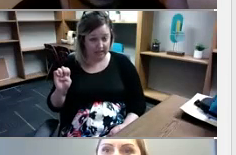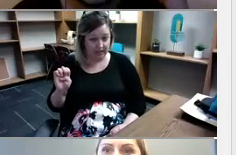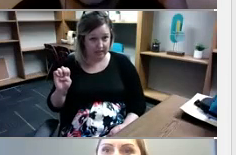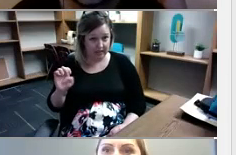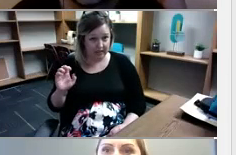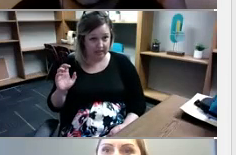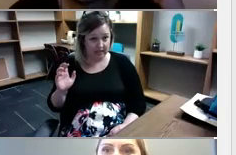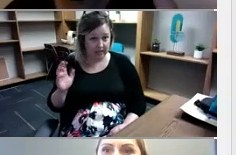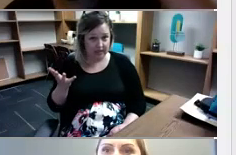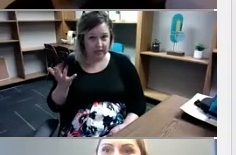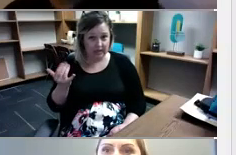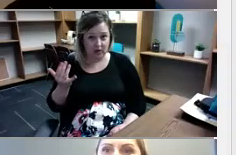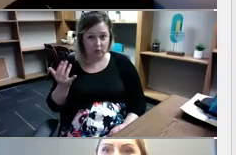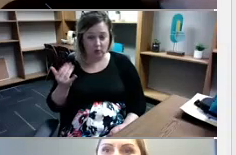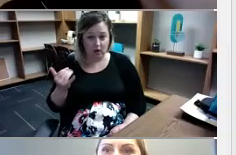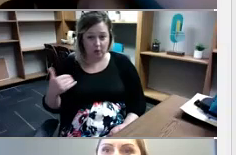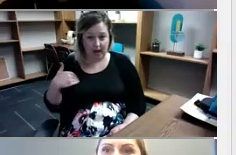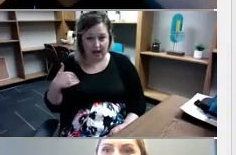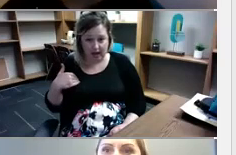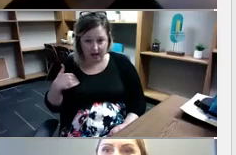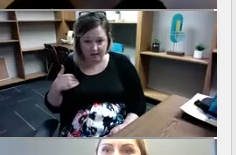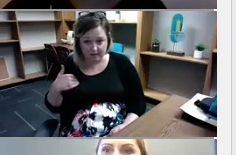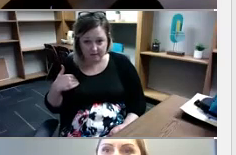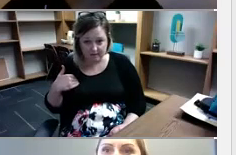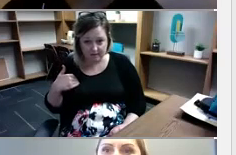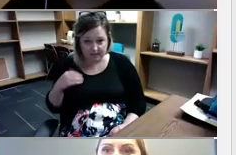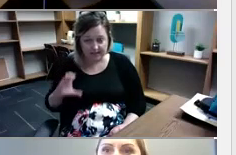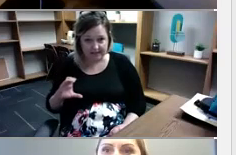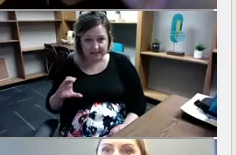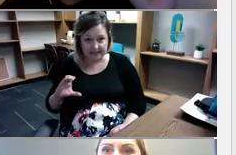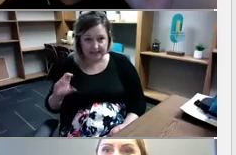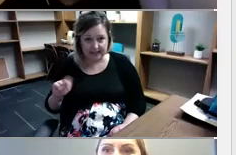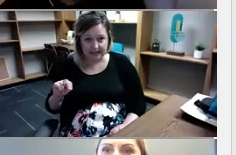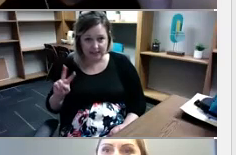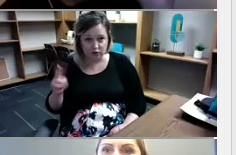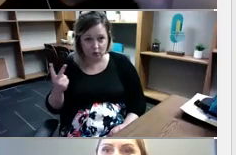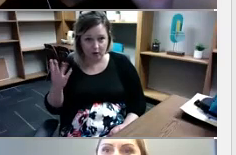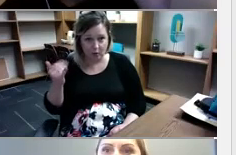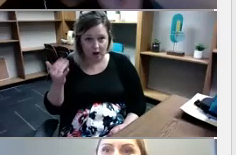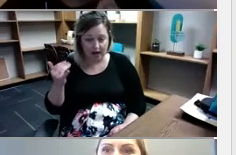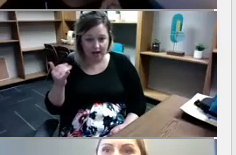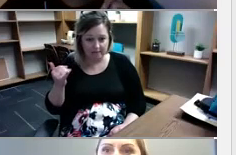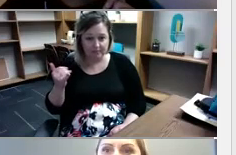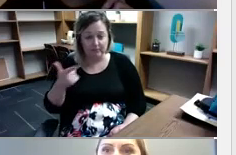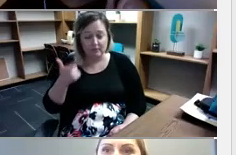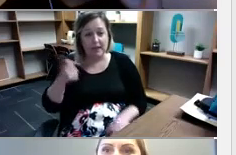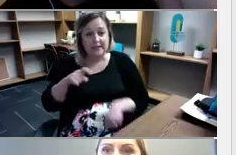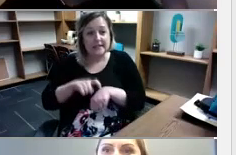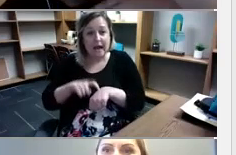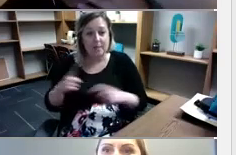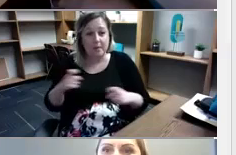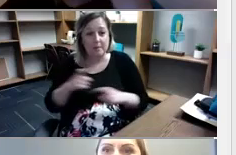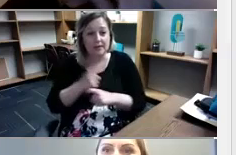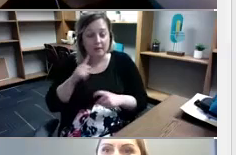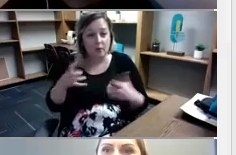why do we have Cn squared? Because the time complexity for merging these 3 parts is going to be n squared. So